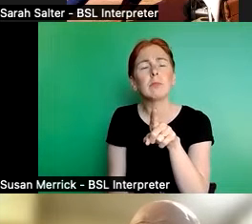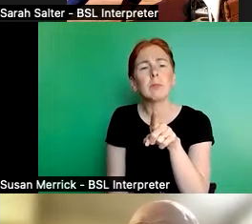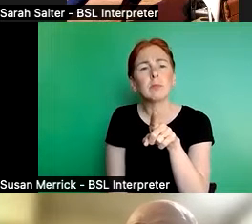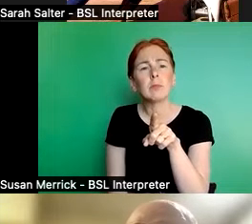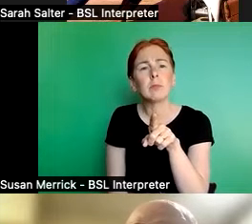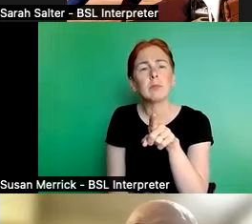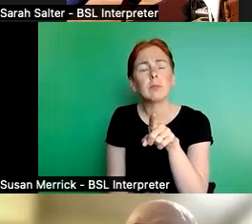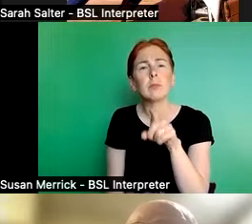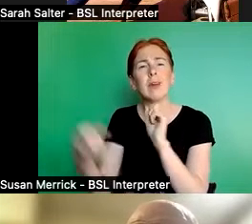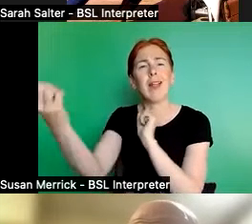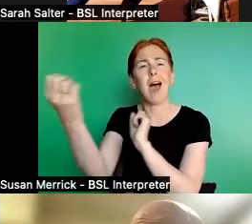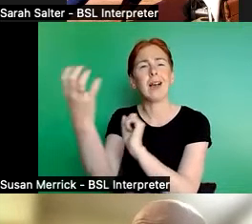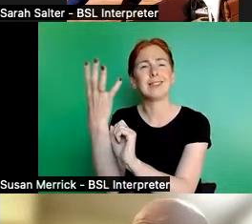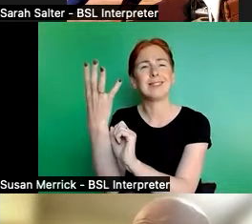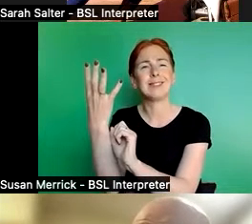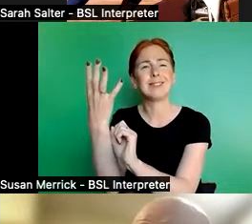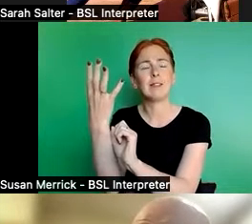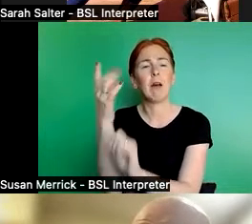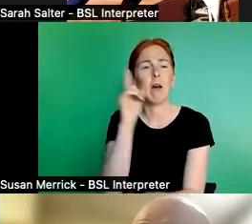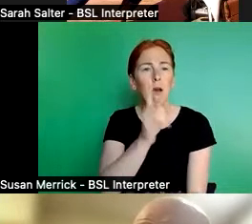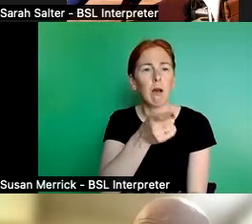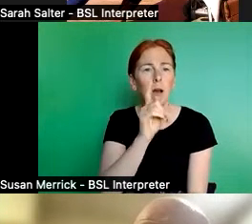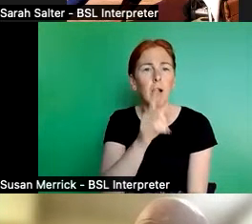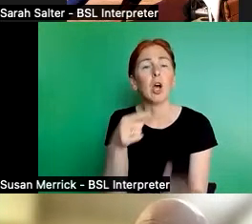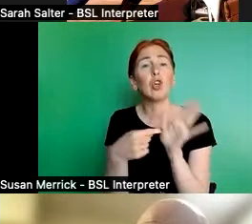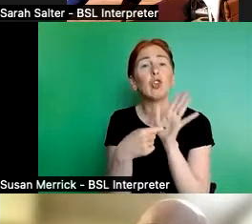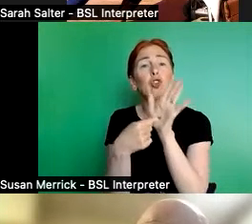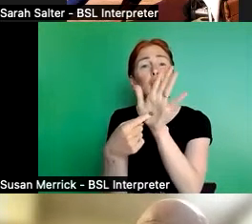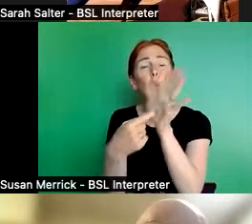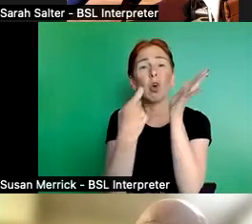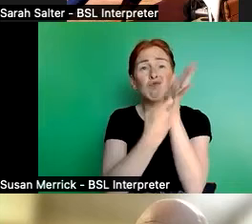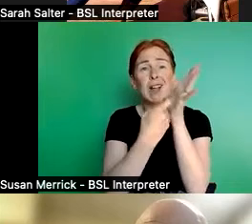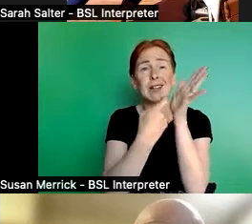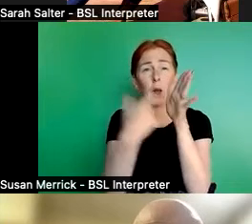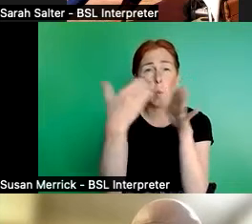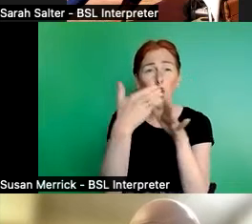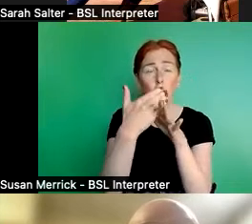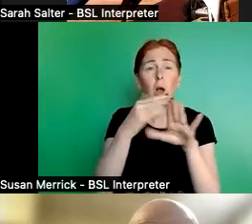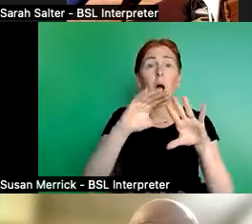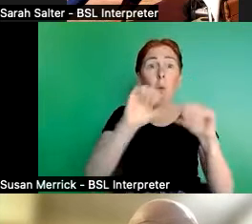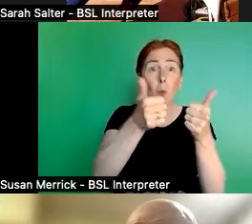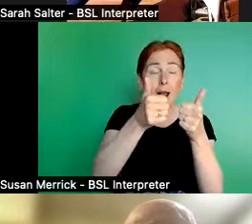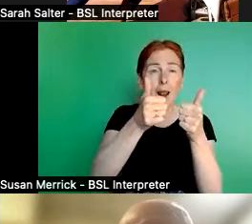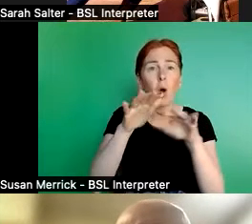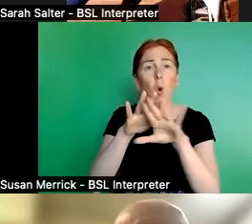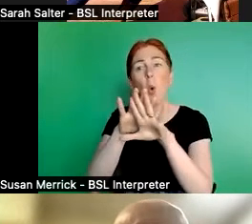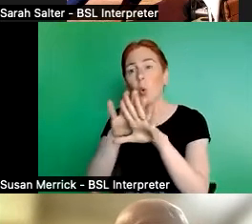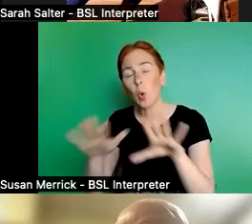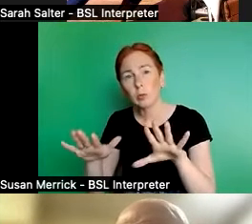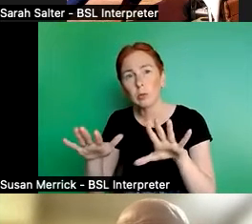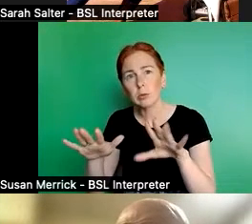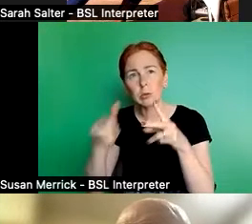is working, where it's sick, and where it's probably not working and probably